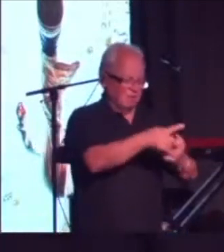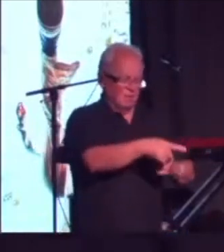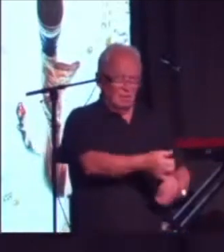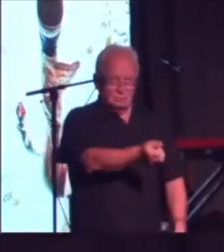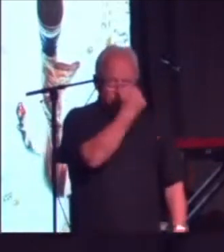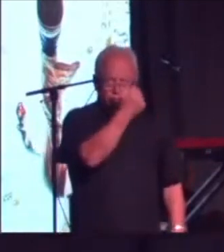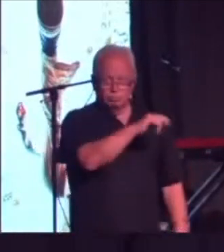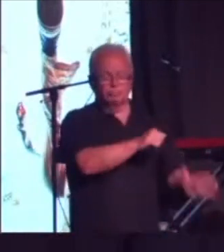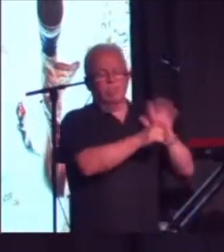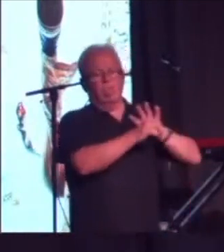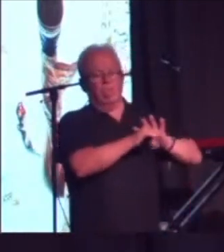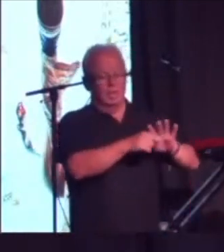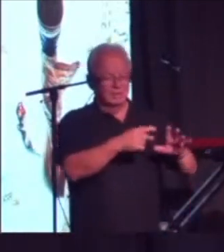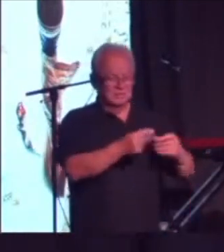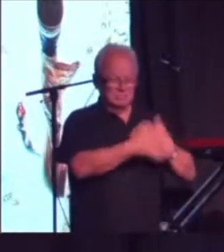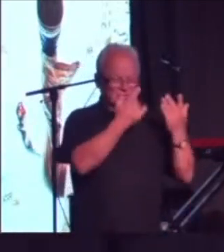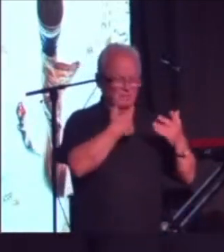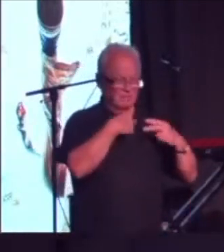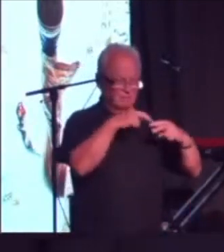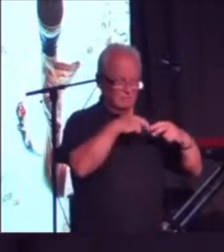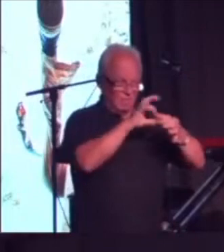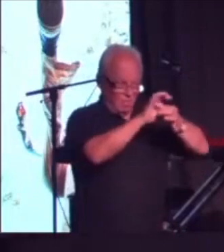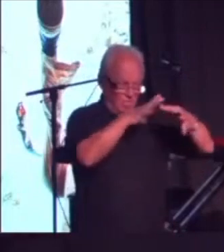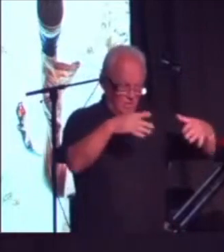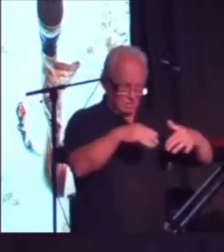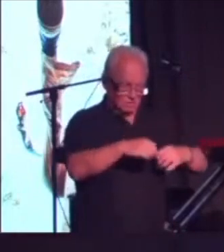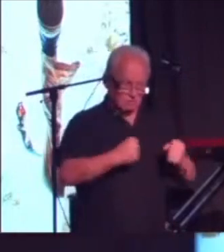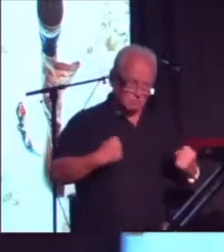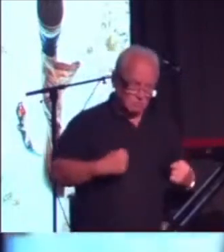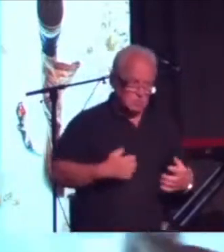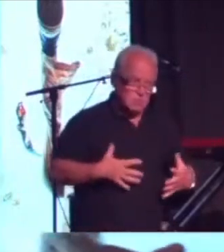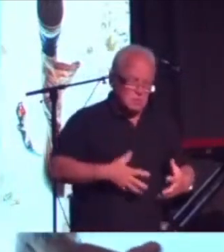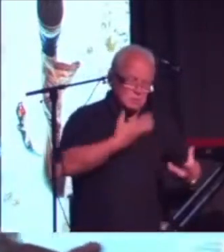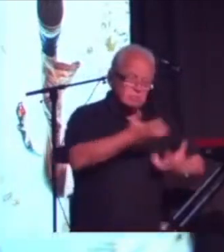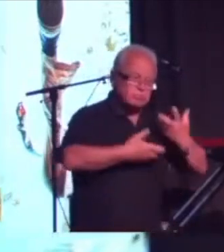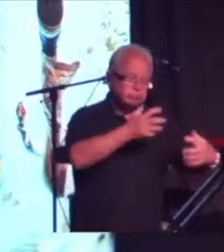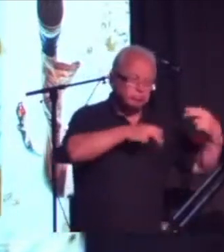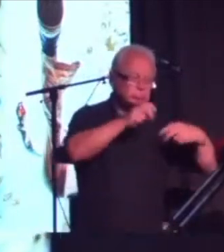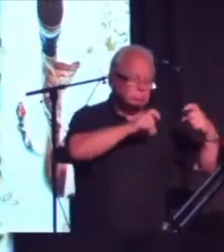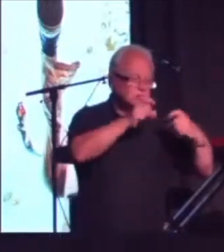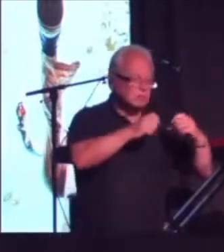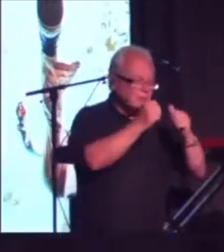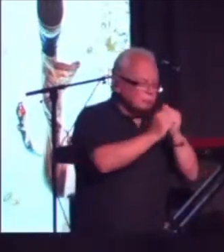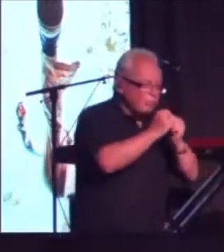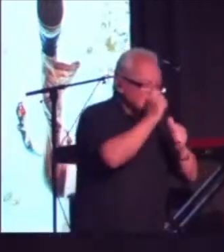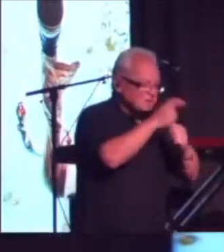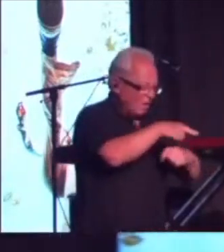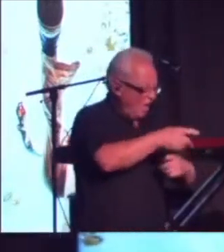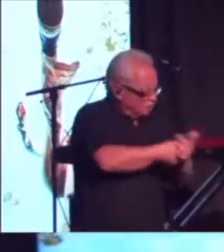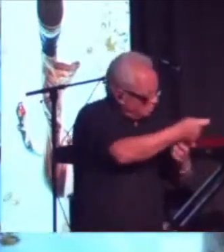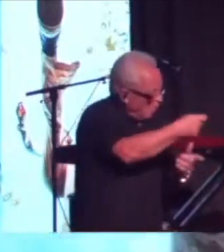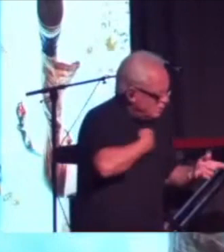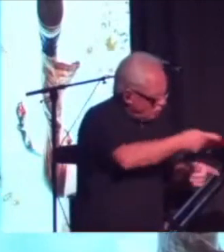There's days you just could see them far enough. You fall out, you fall in, they rub you up the wrong way, there's sibling rivalry going on. She got jeans this week and